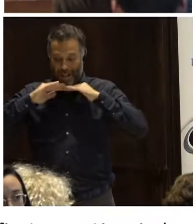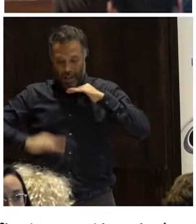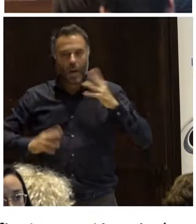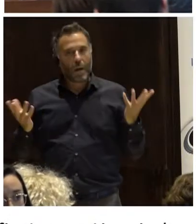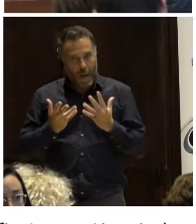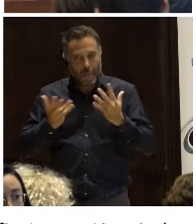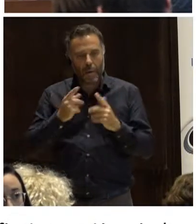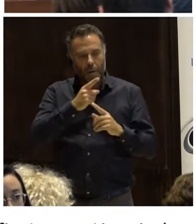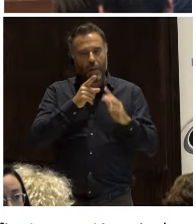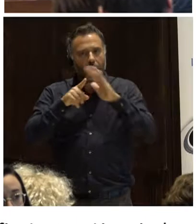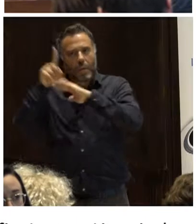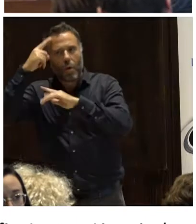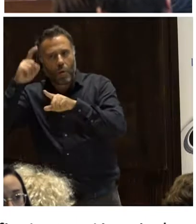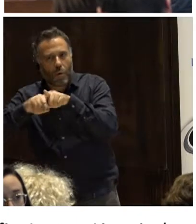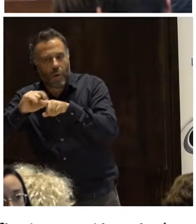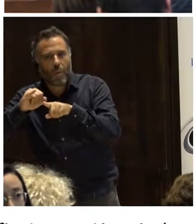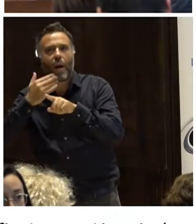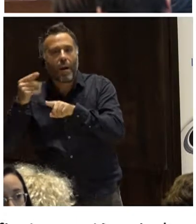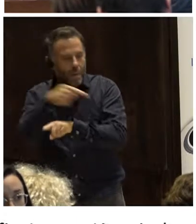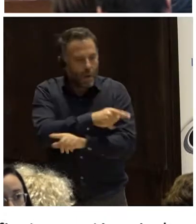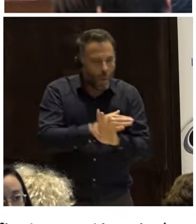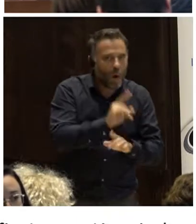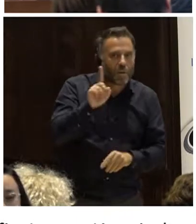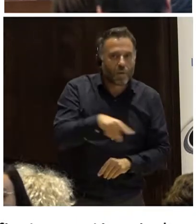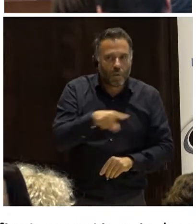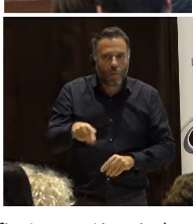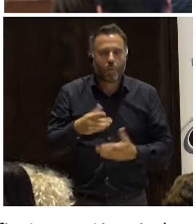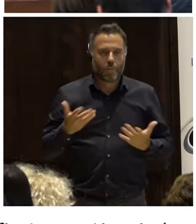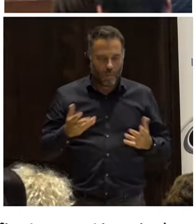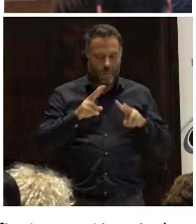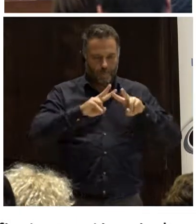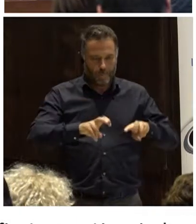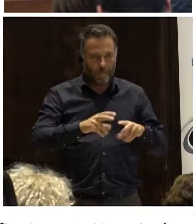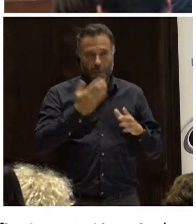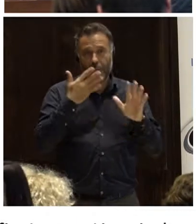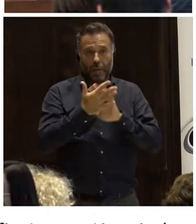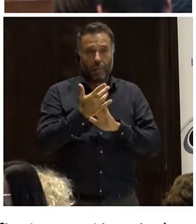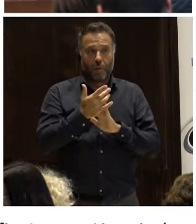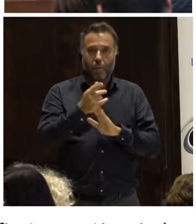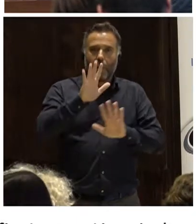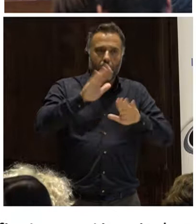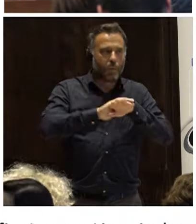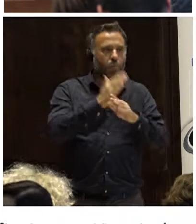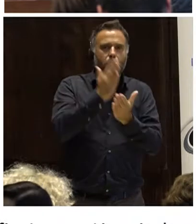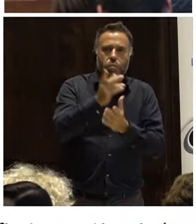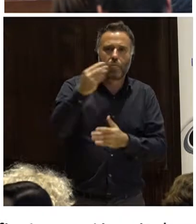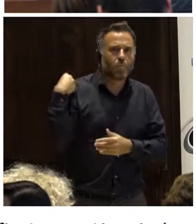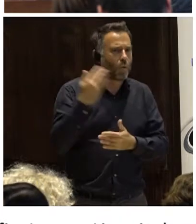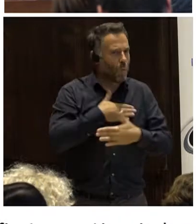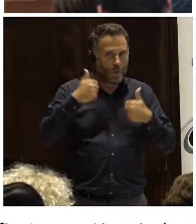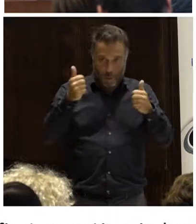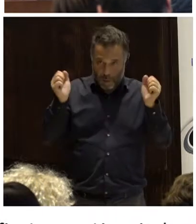that each one can speak when he wants. So just take the word when you want.